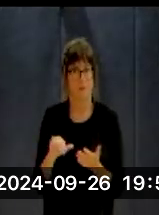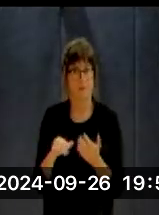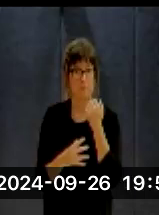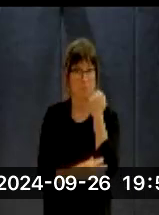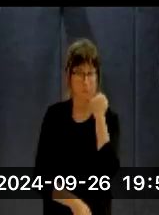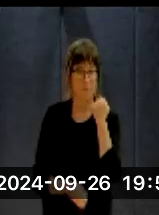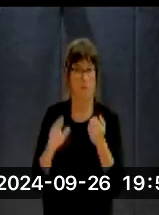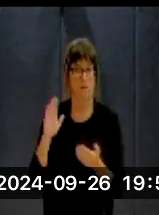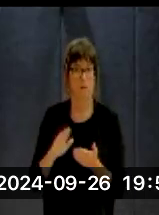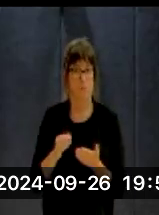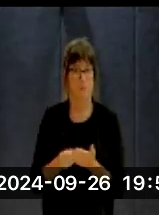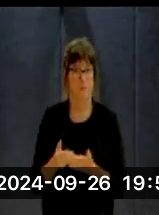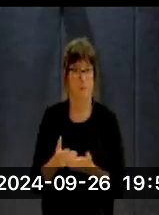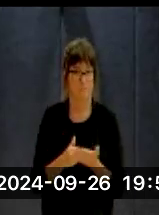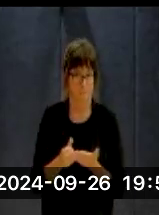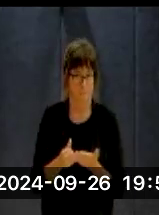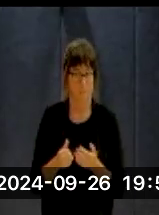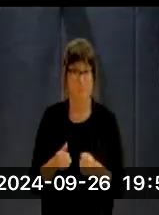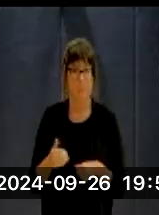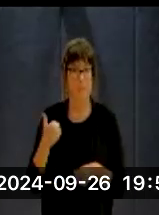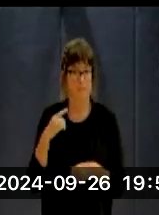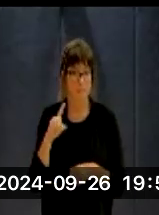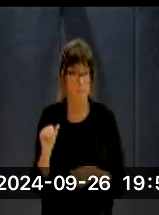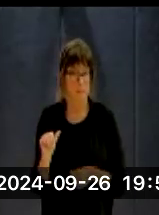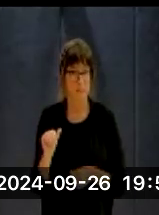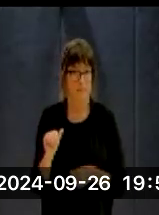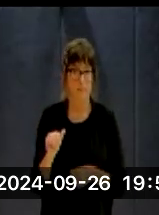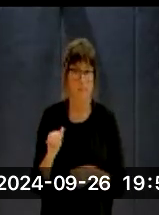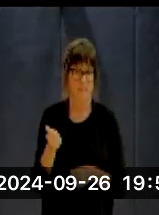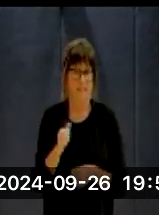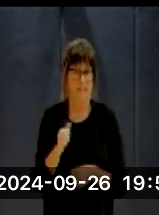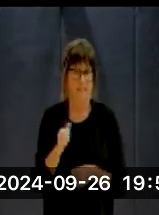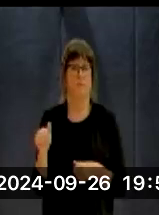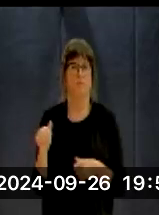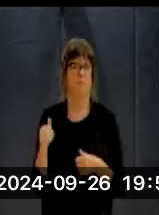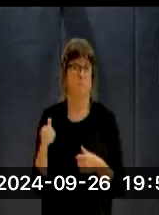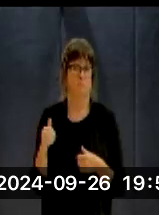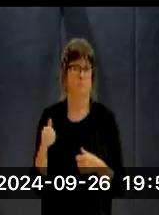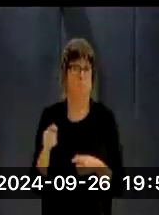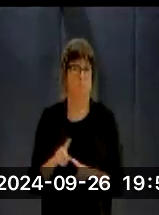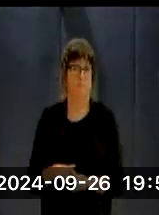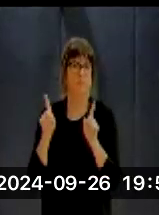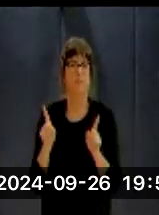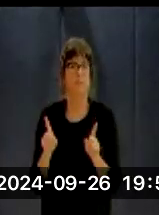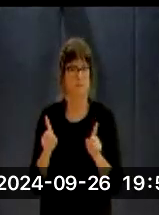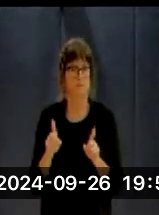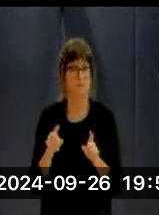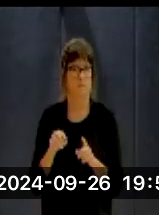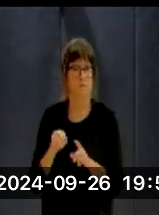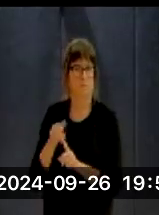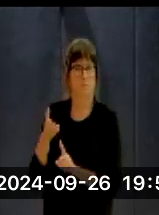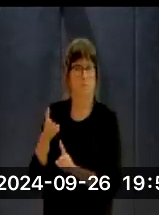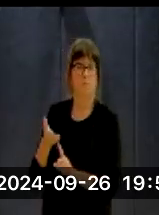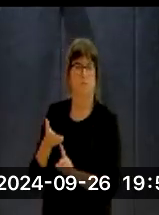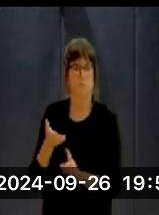low income, who has a disability, who just has any even differences where they may